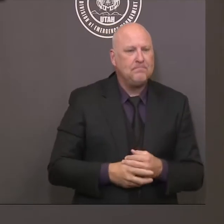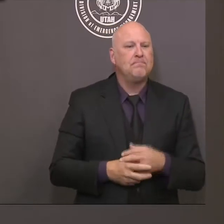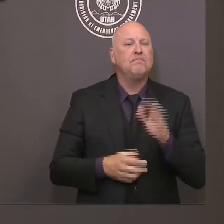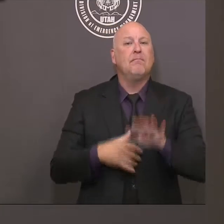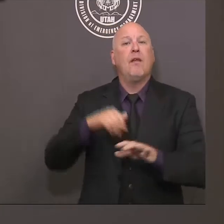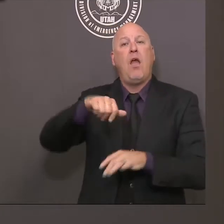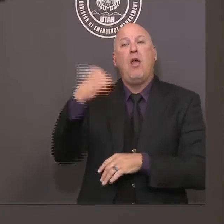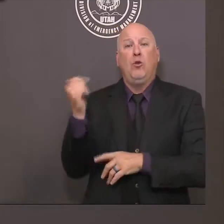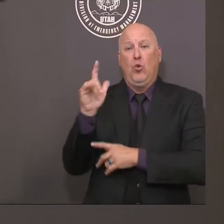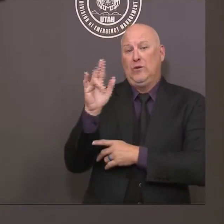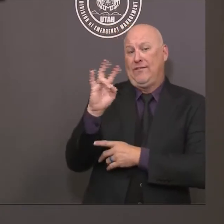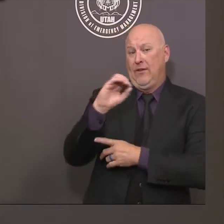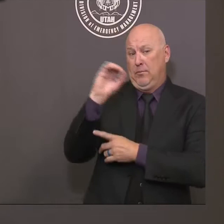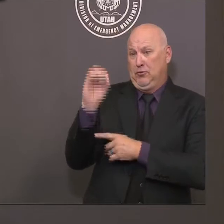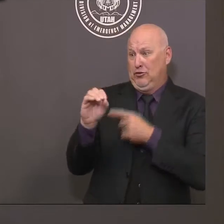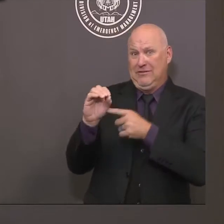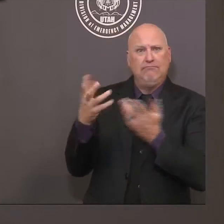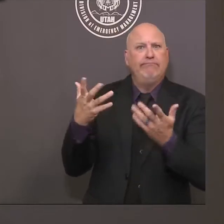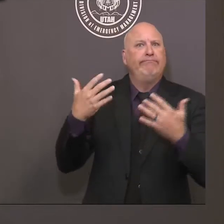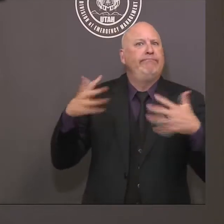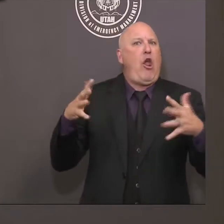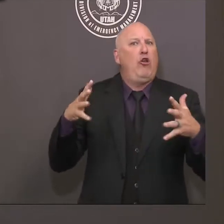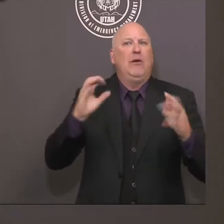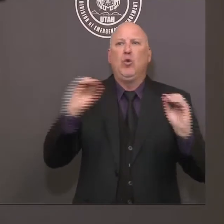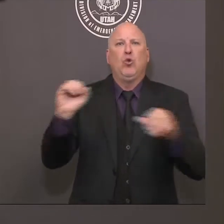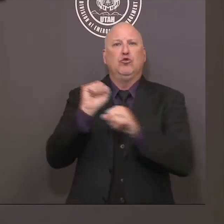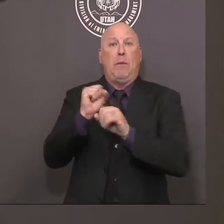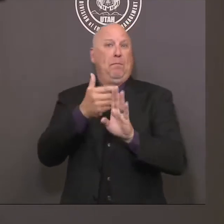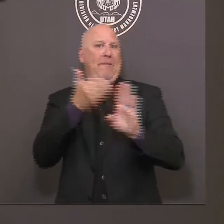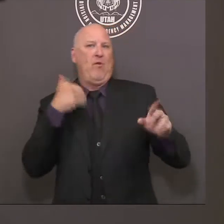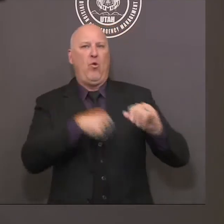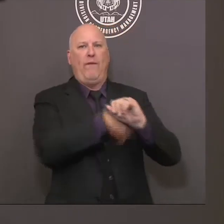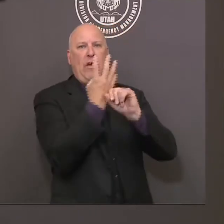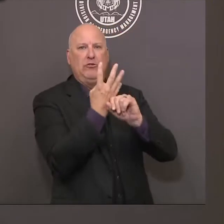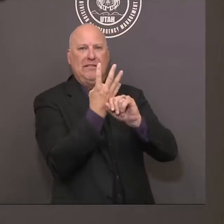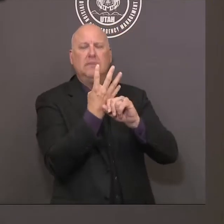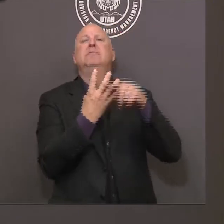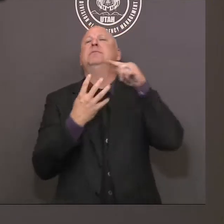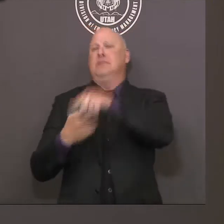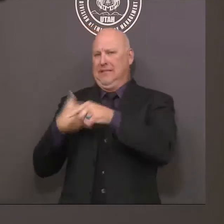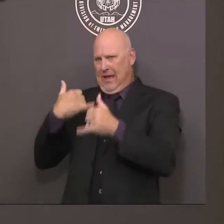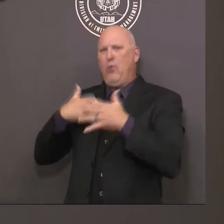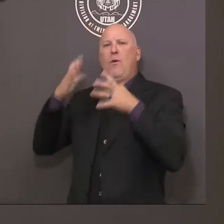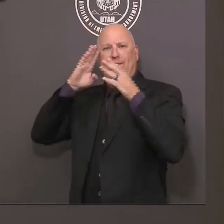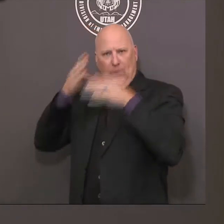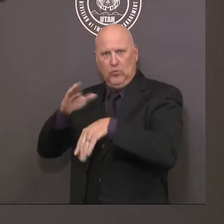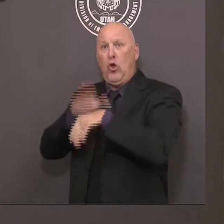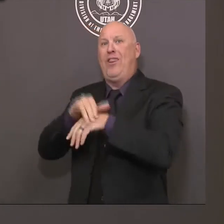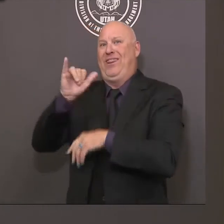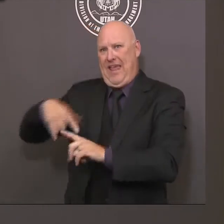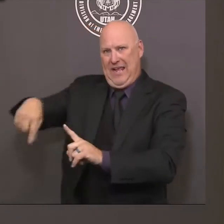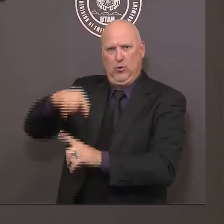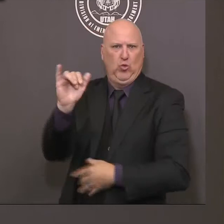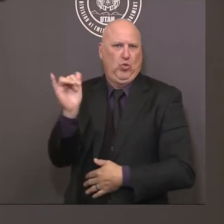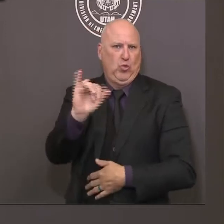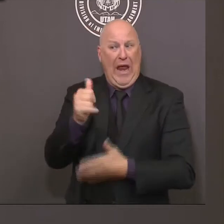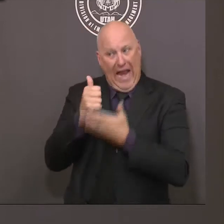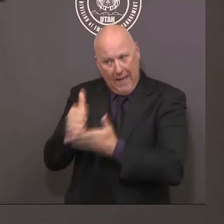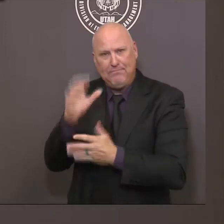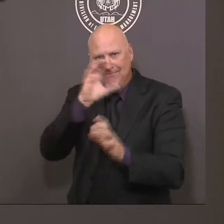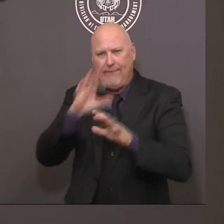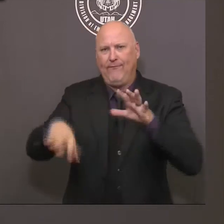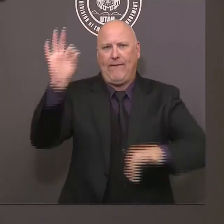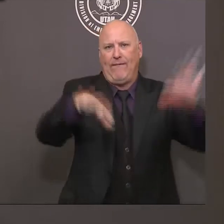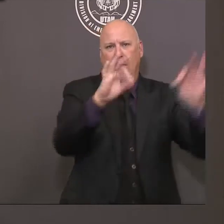state. We are fortunate that Utah had the fastest job growth rate in the nation when the pandemic hit.